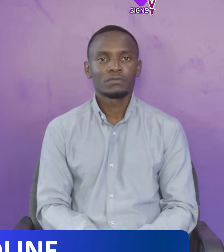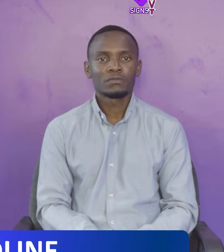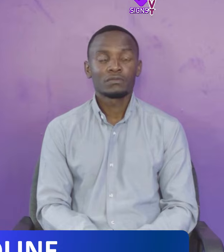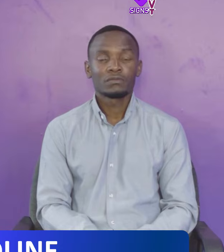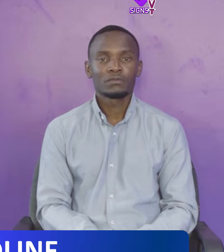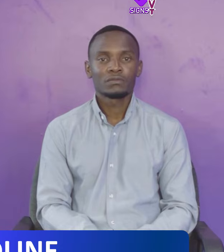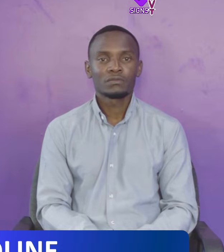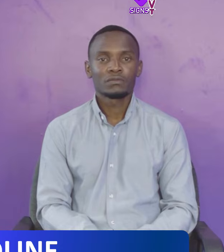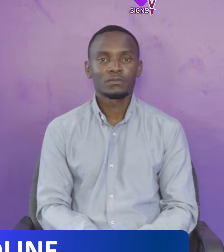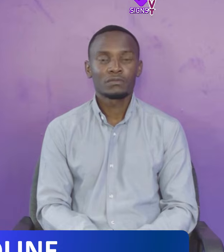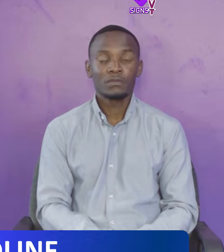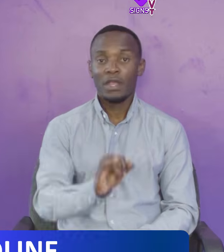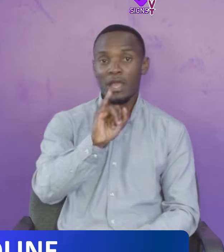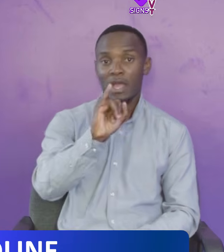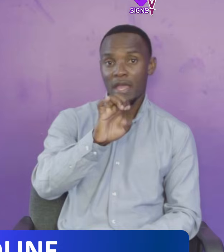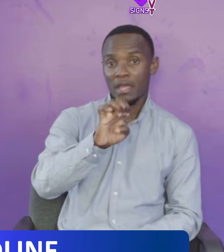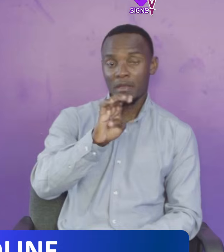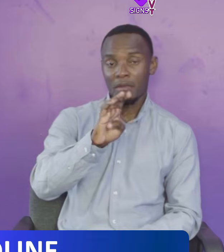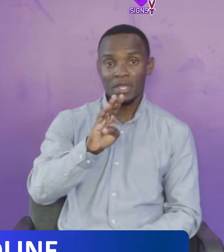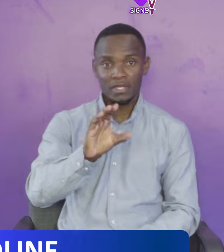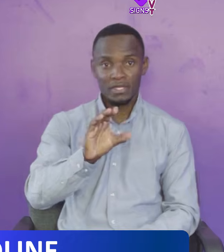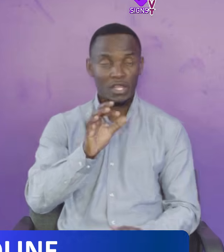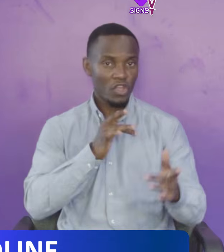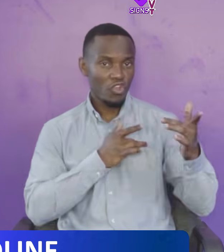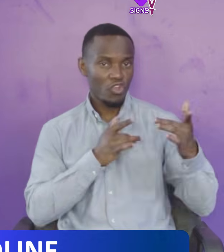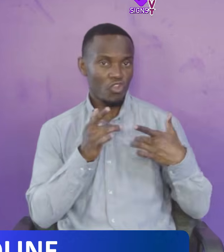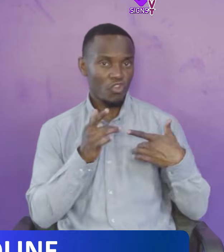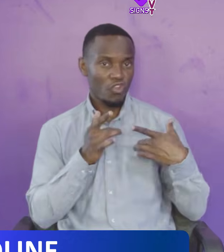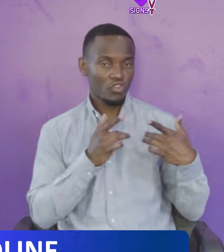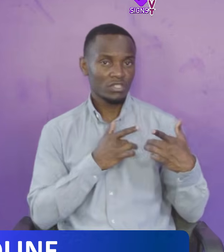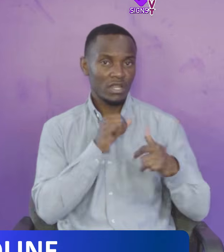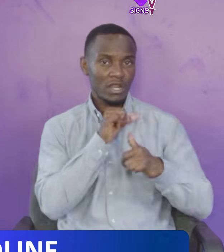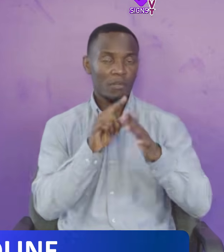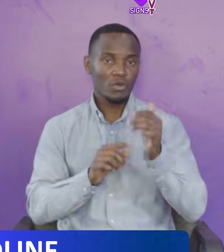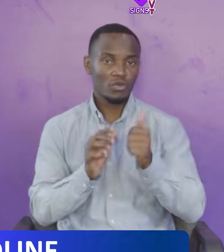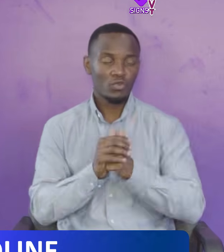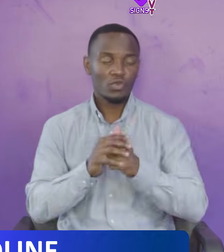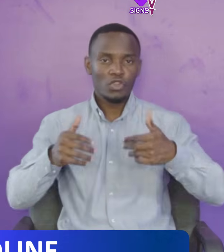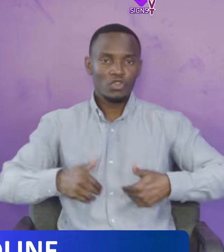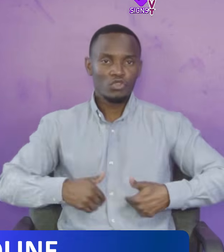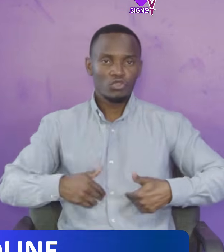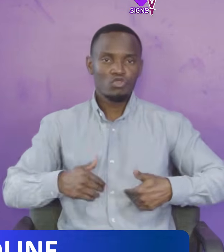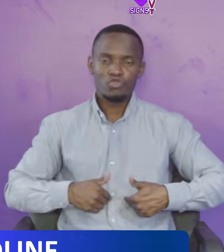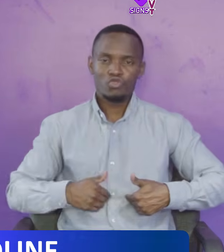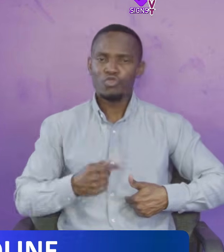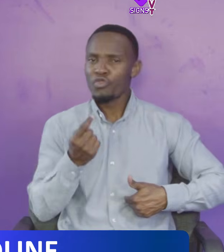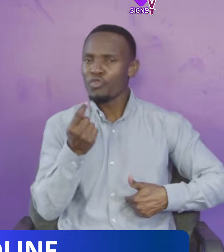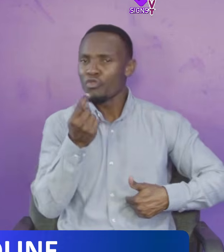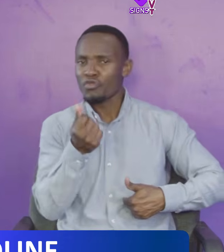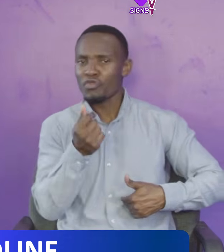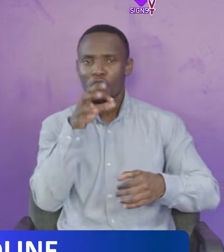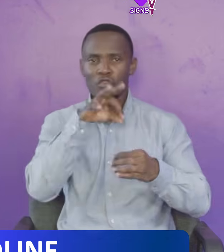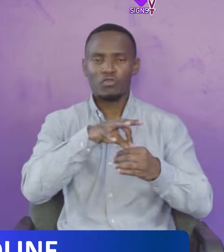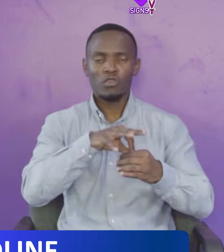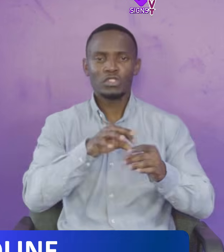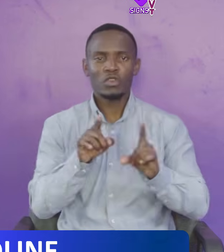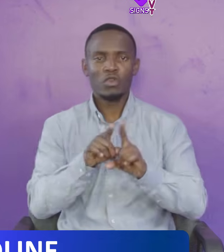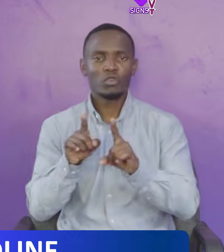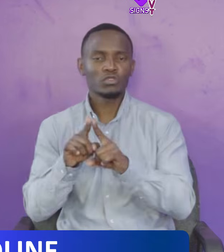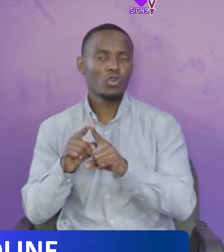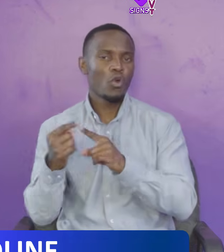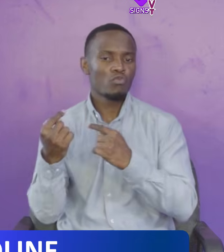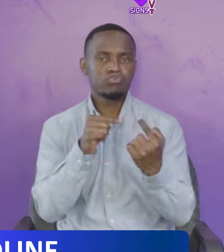IEBC now has raised a concern over low youth voter registration and clashes with young voters.